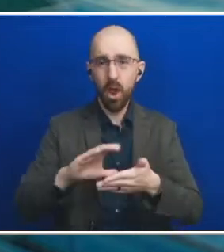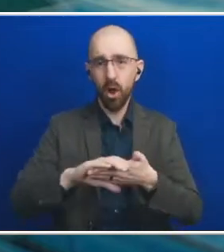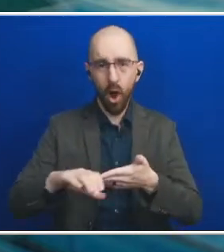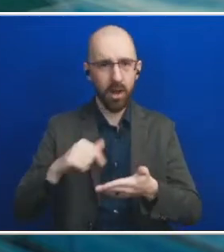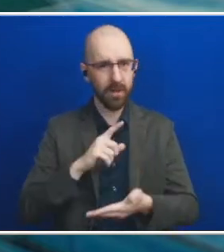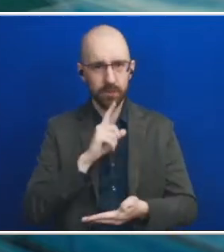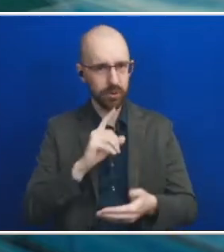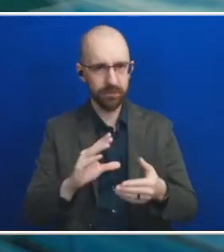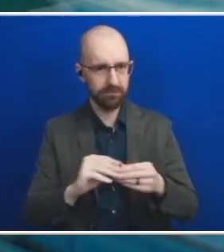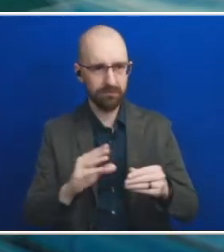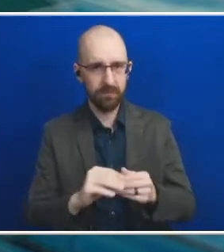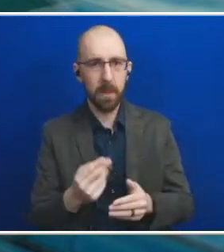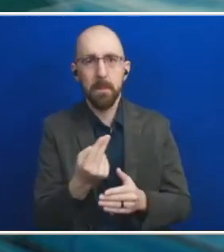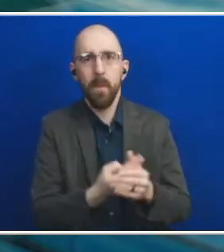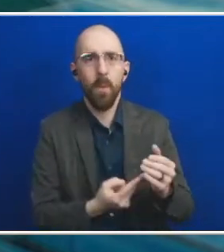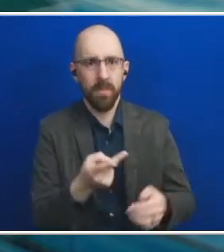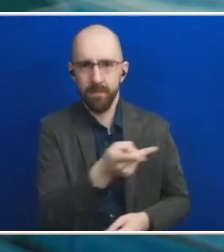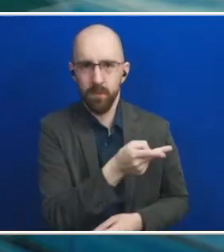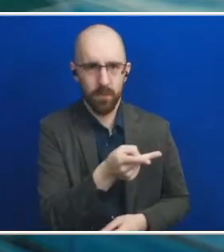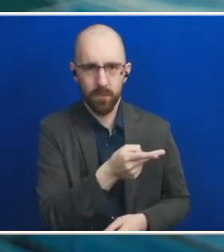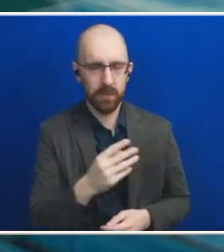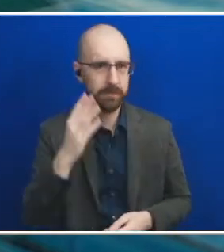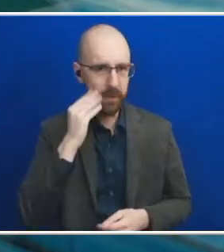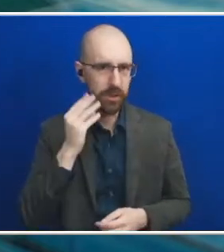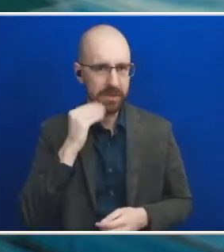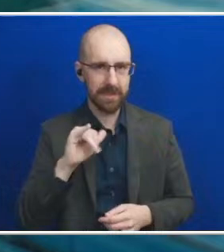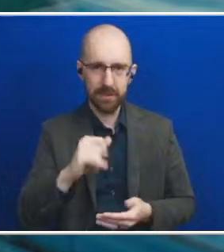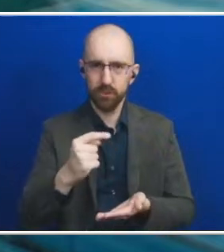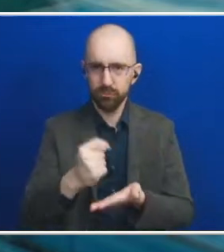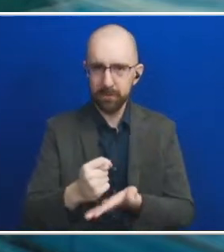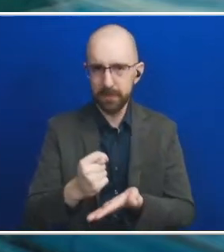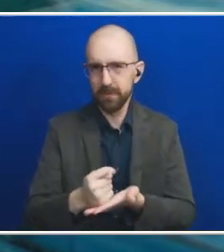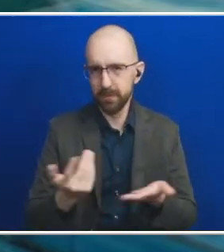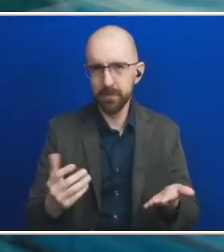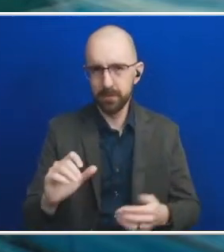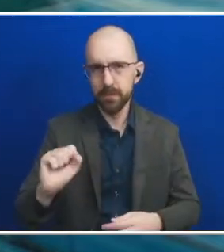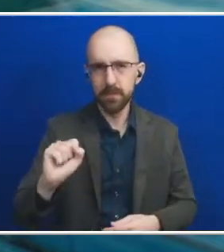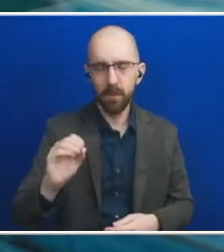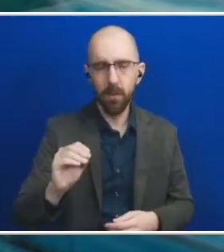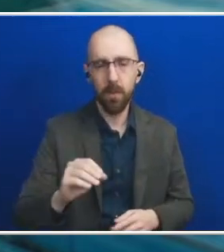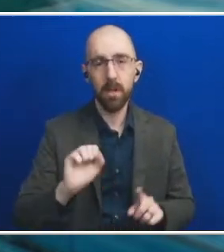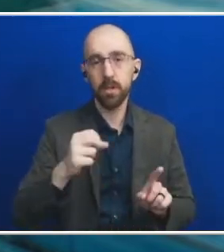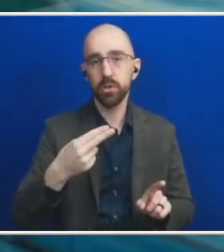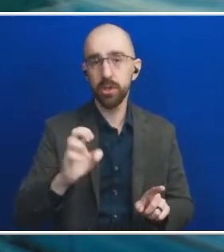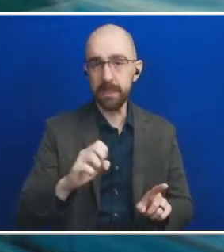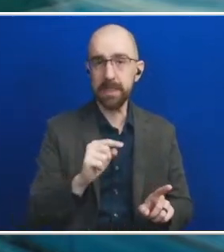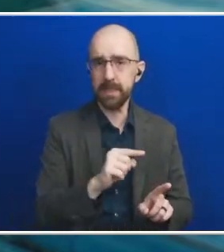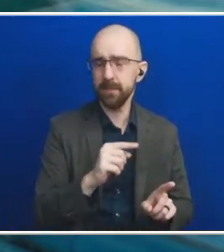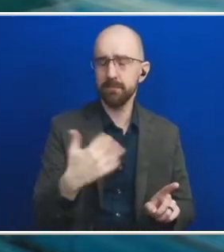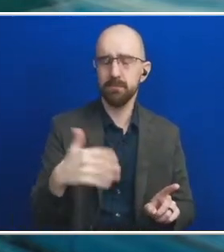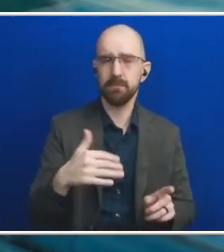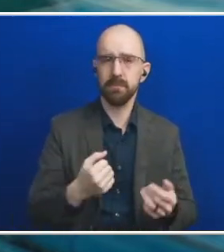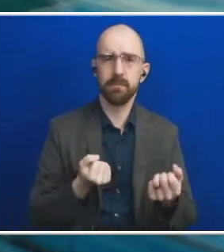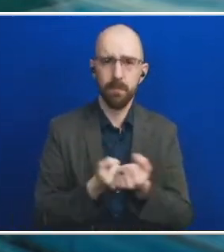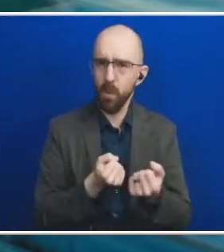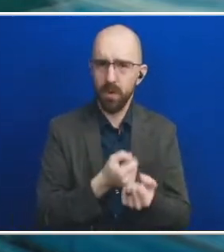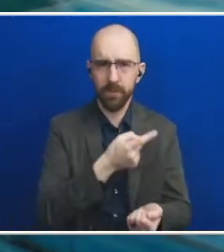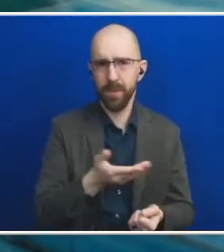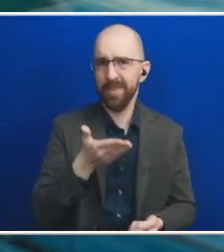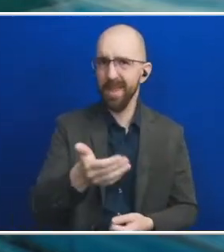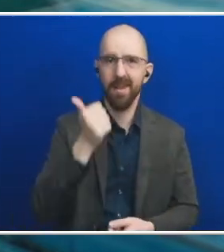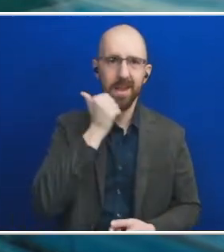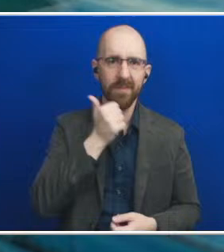of you undergoing this treatment. And so she has been greatly supportive. She was there every day in the hospital and